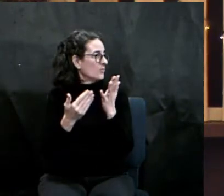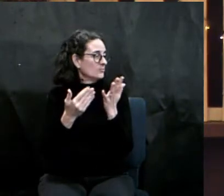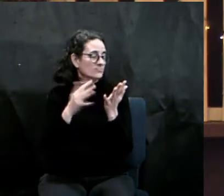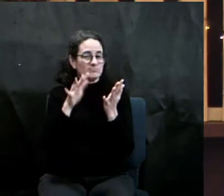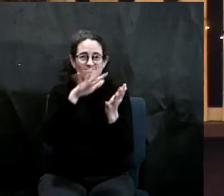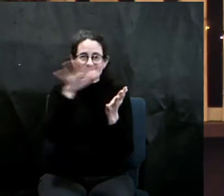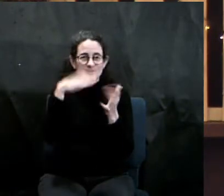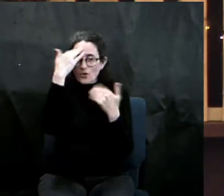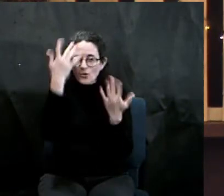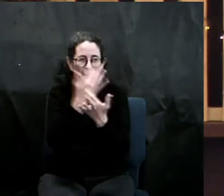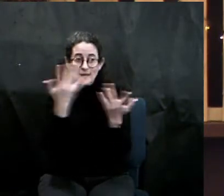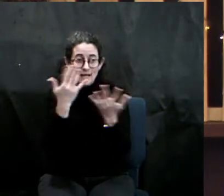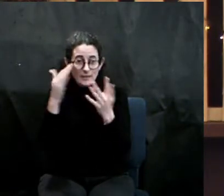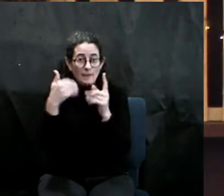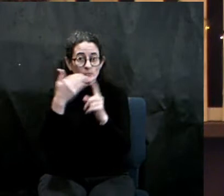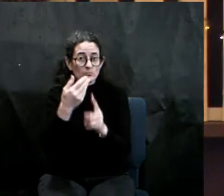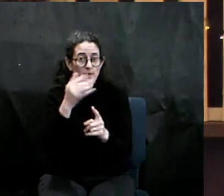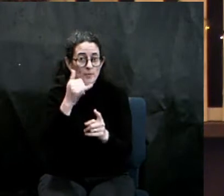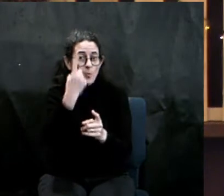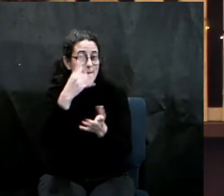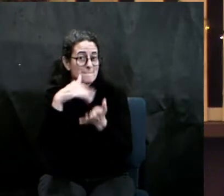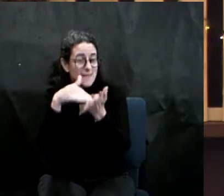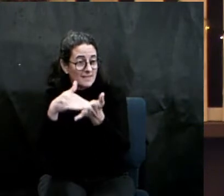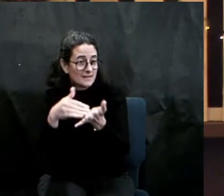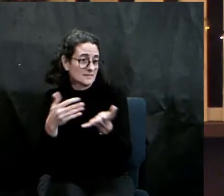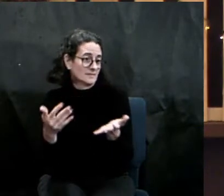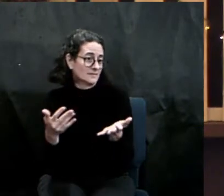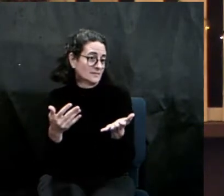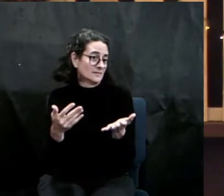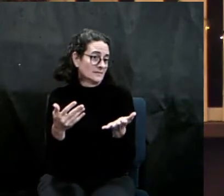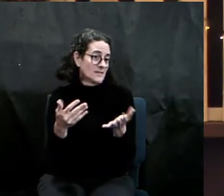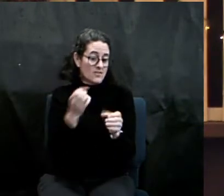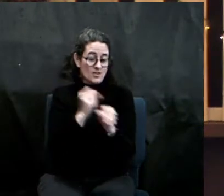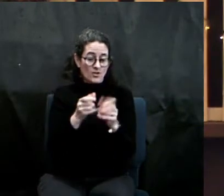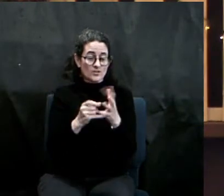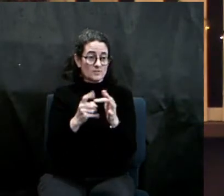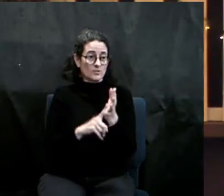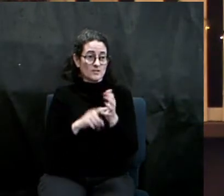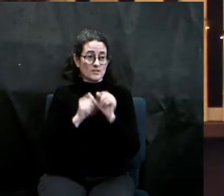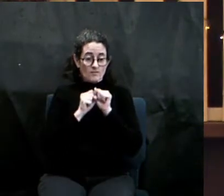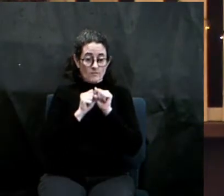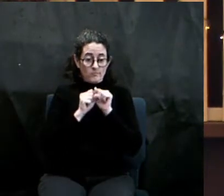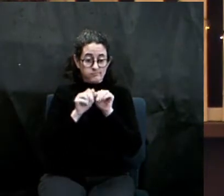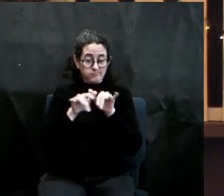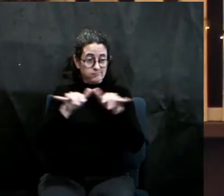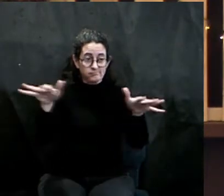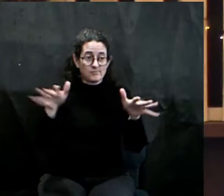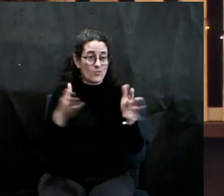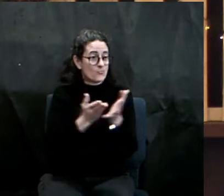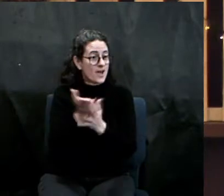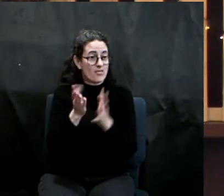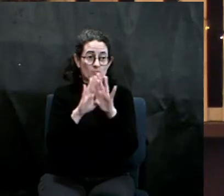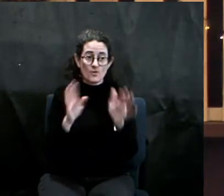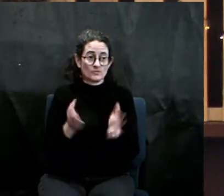The gospel remains unstoppable and it continues to spread throughout the world. Acts 28 was never the end of